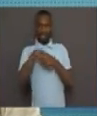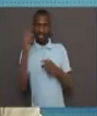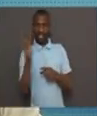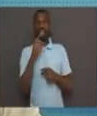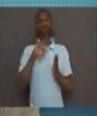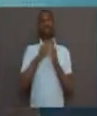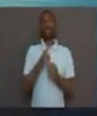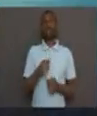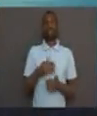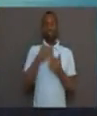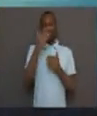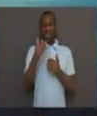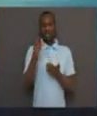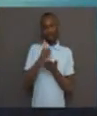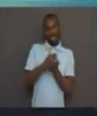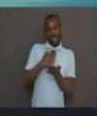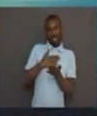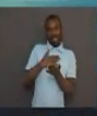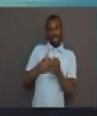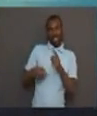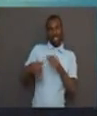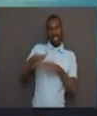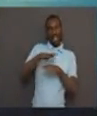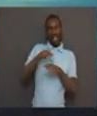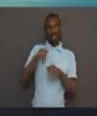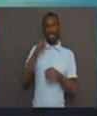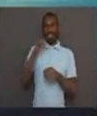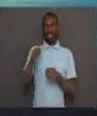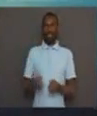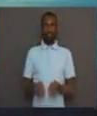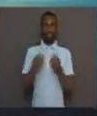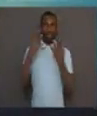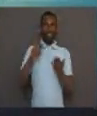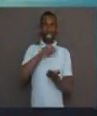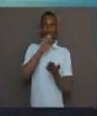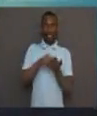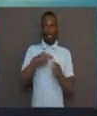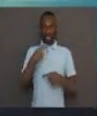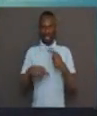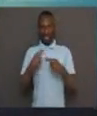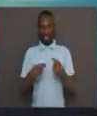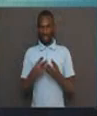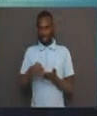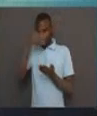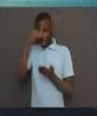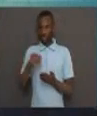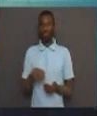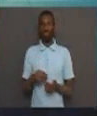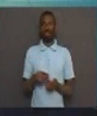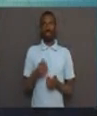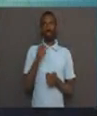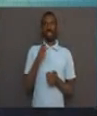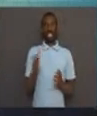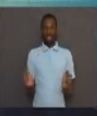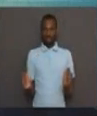of heat. In our next lesson, you will learn more about nuclear reactions